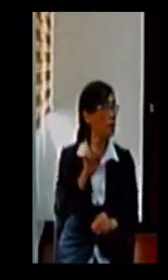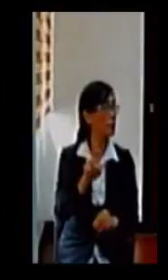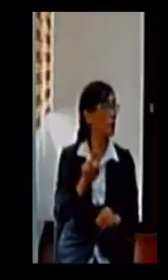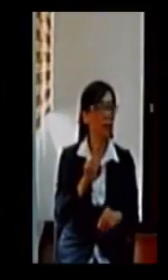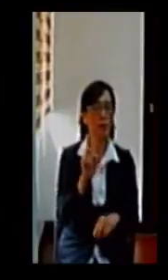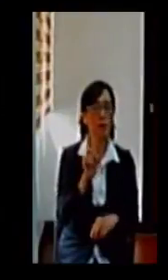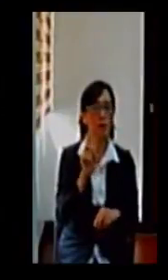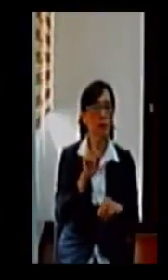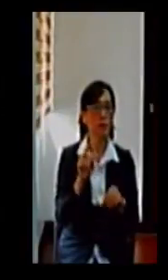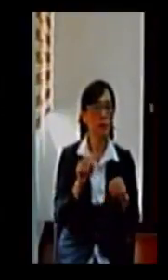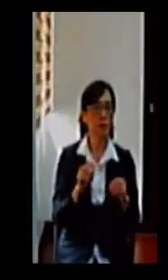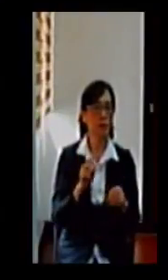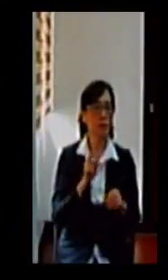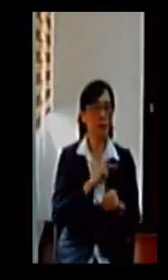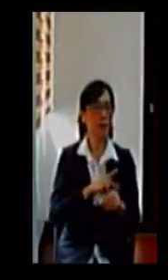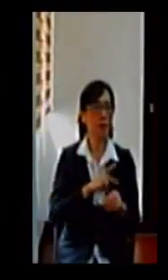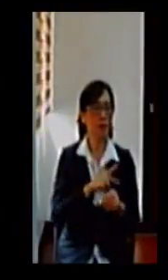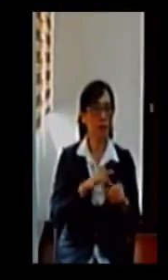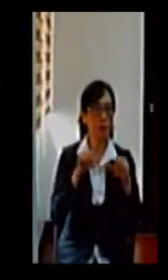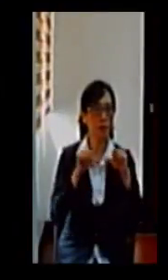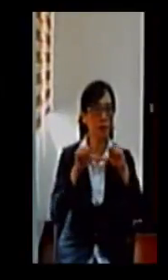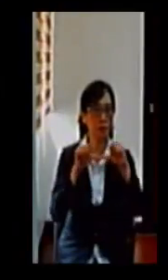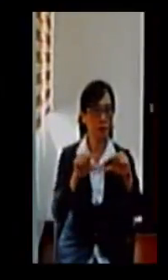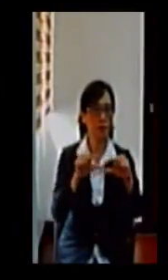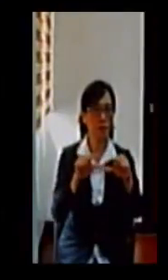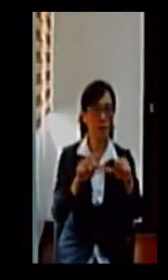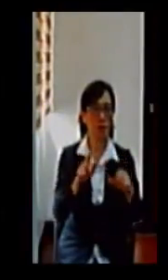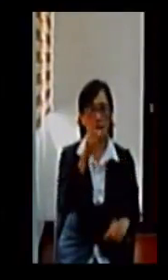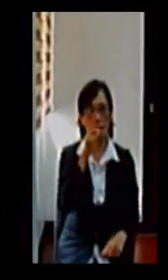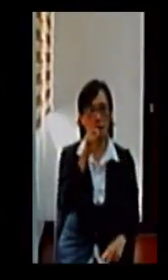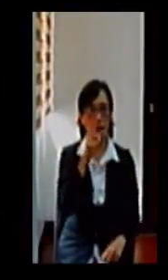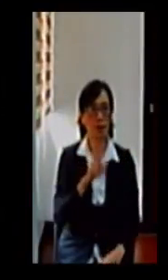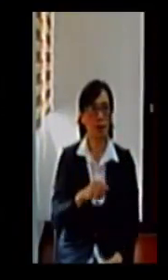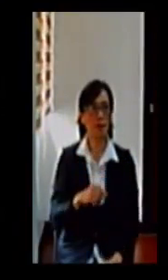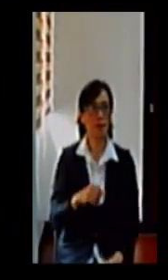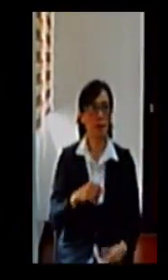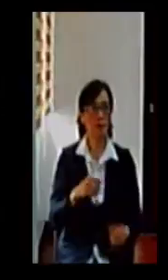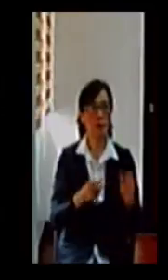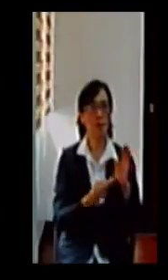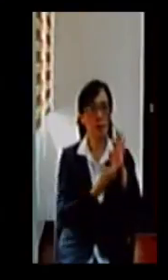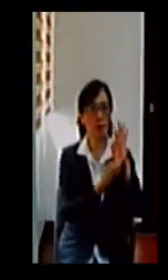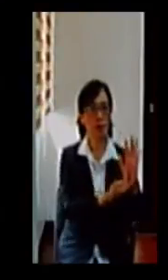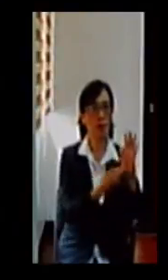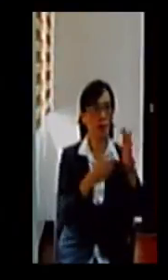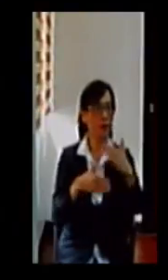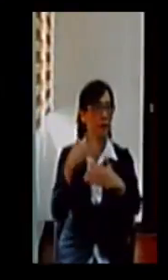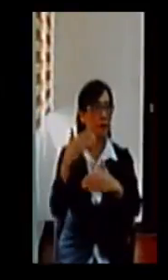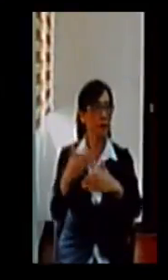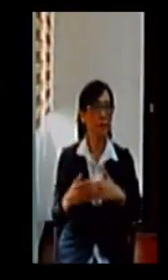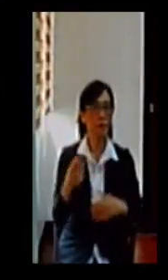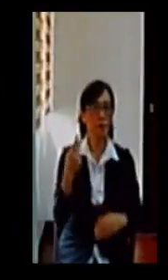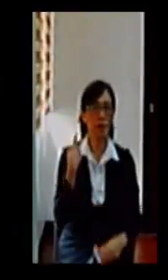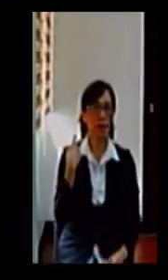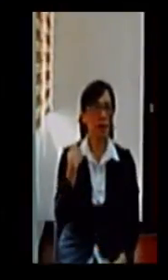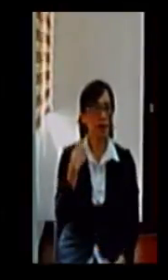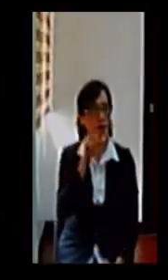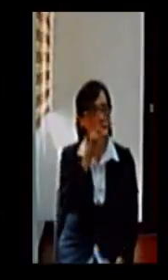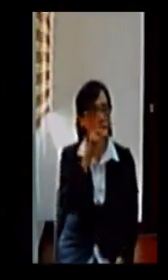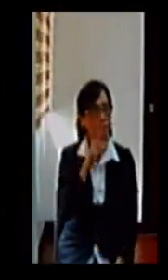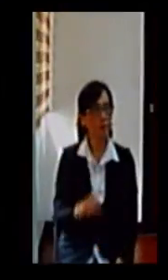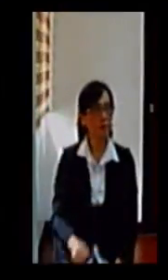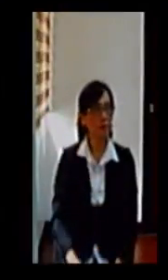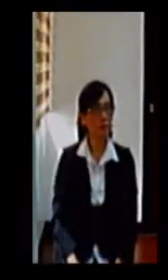of the councils? Do you want to proceed to lunch already, or do you want to present your next witness? Let's have lunch, Your Honor. Right. See